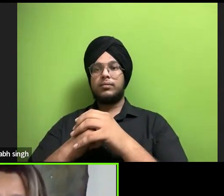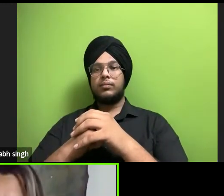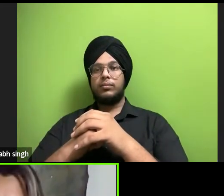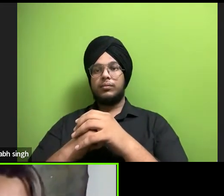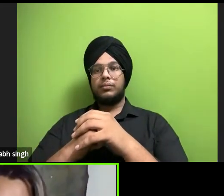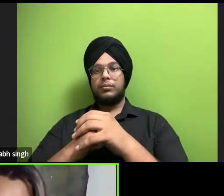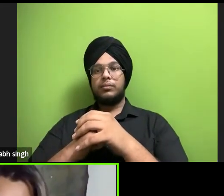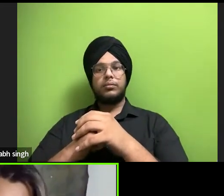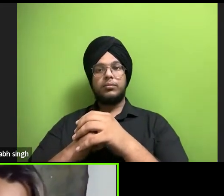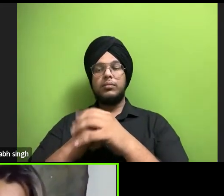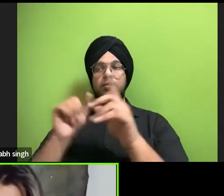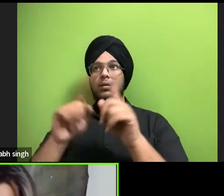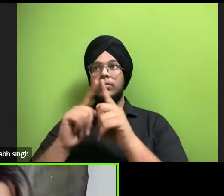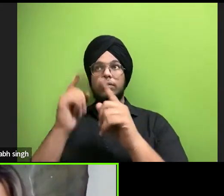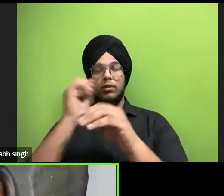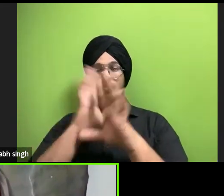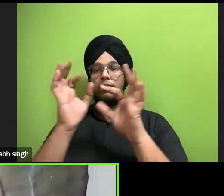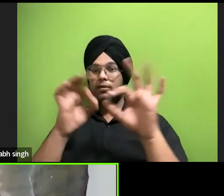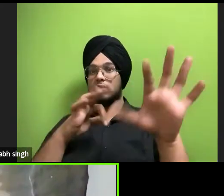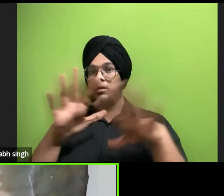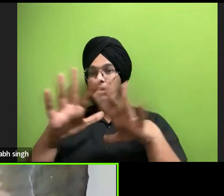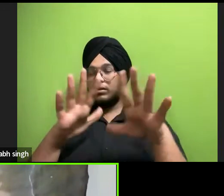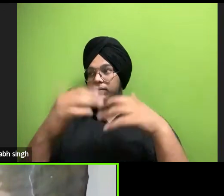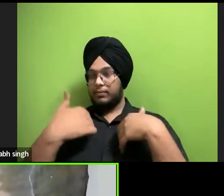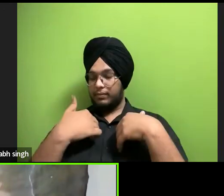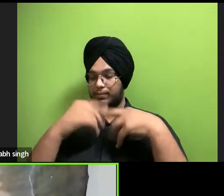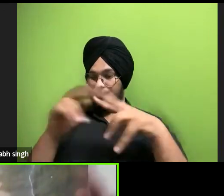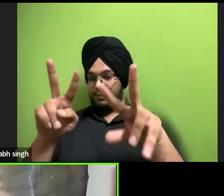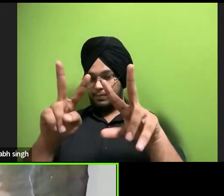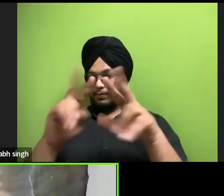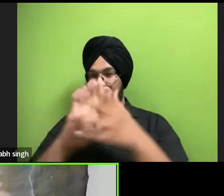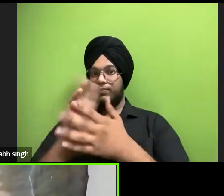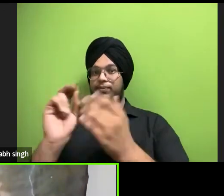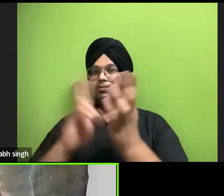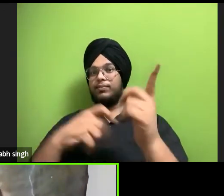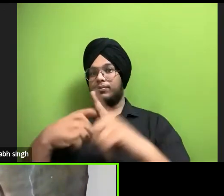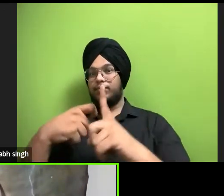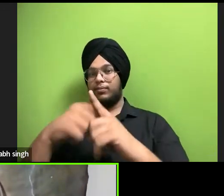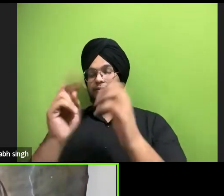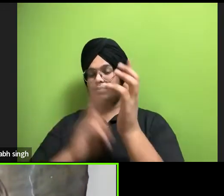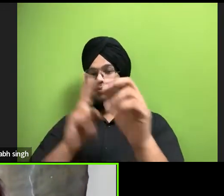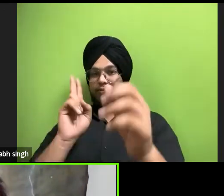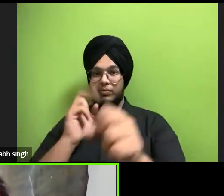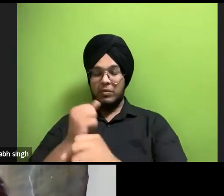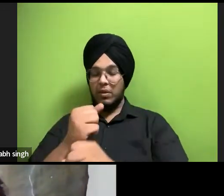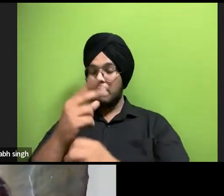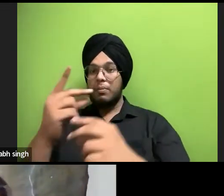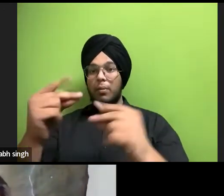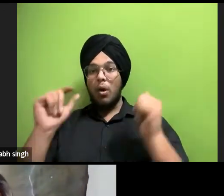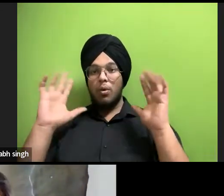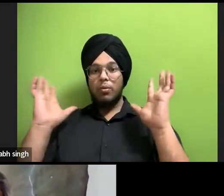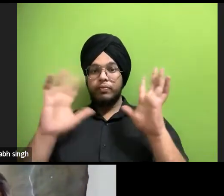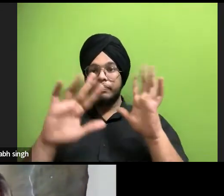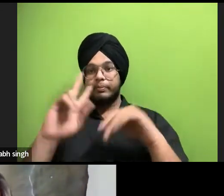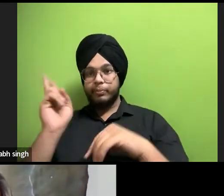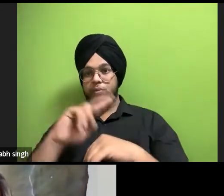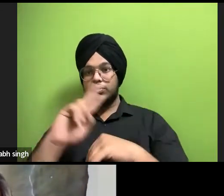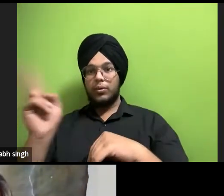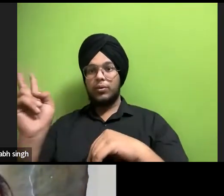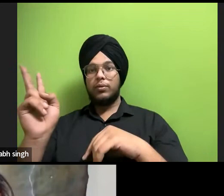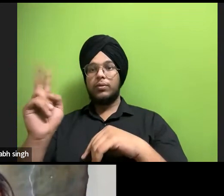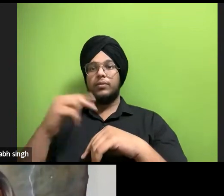Unlike being, say, a city in the mainland where you're connected to 1.5 billion people, we were